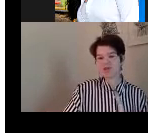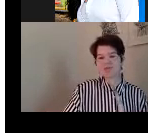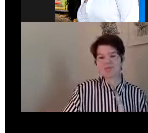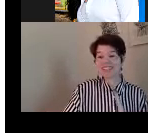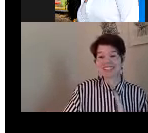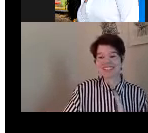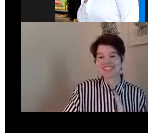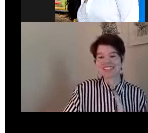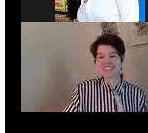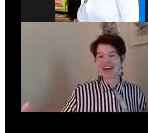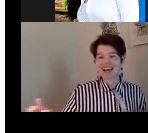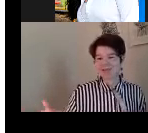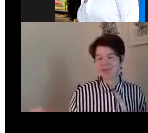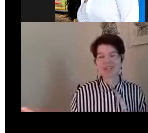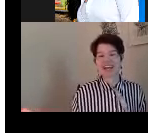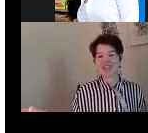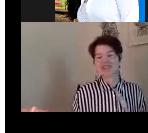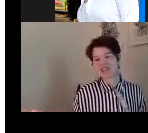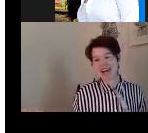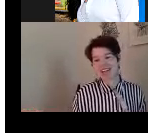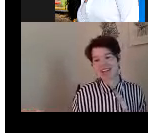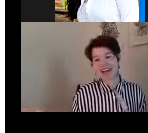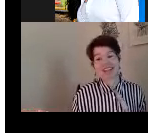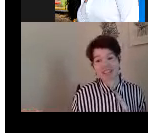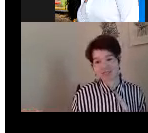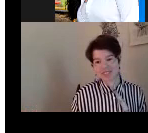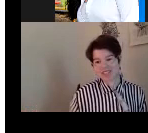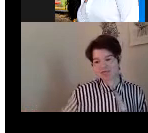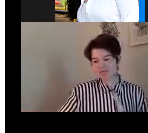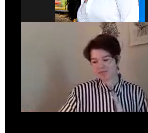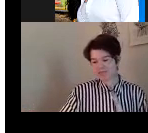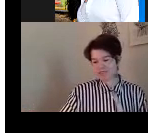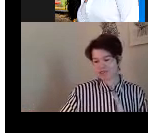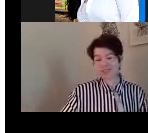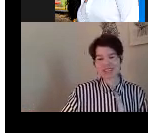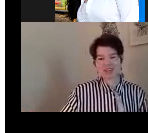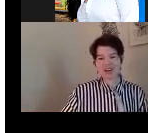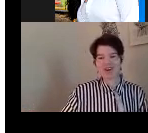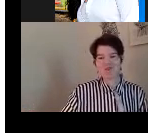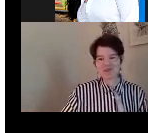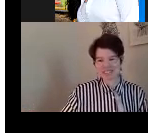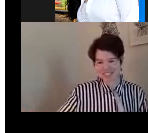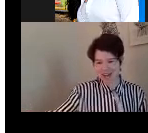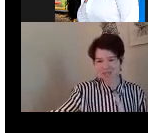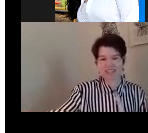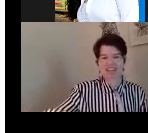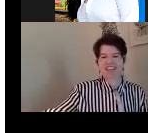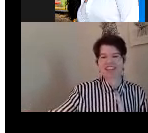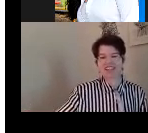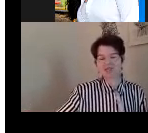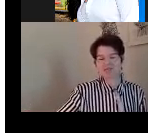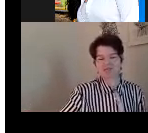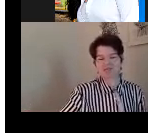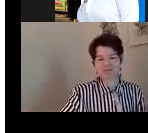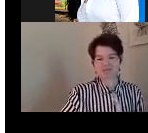And please, put your answers in the chat. I'd love to see them. So here we go, a moment to stop and think.